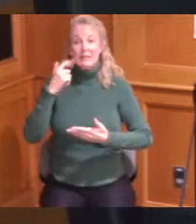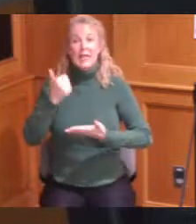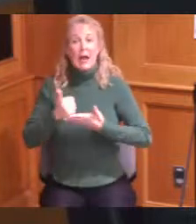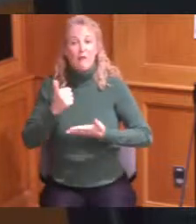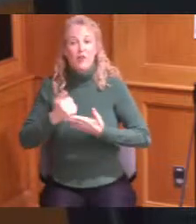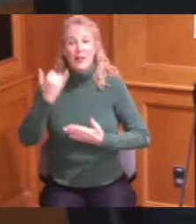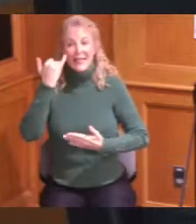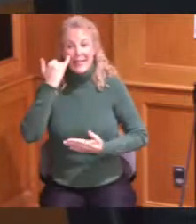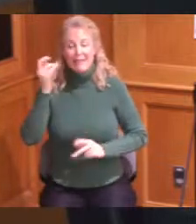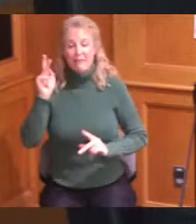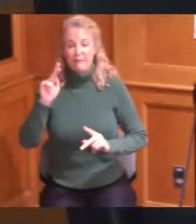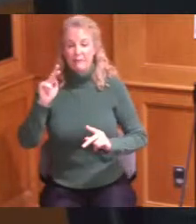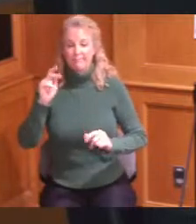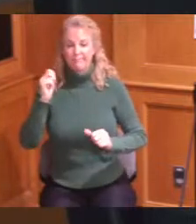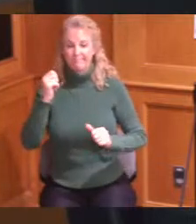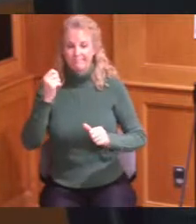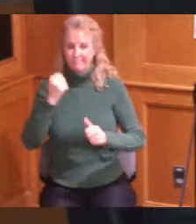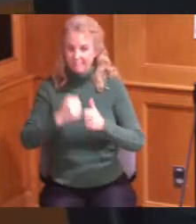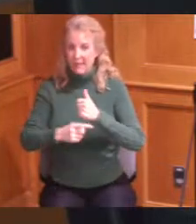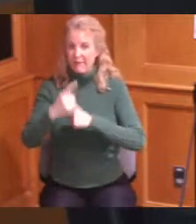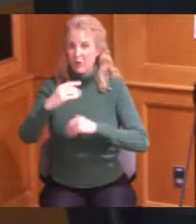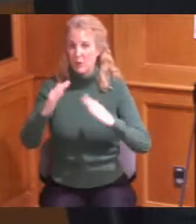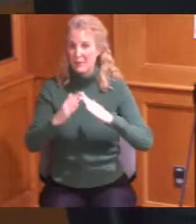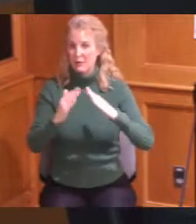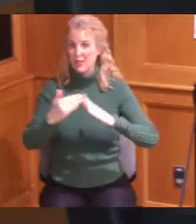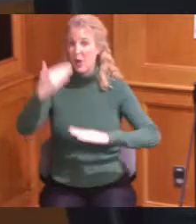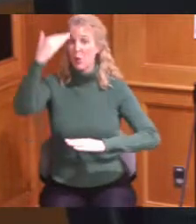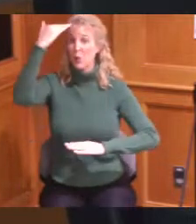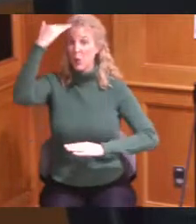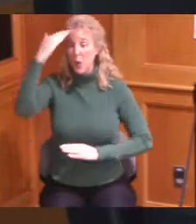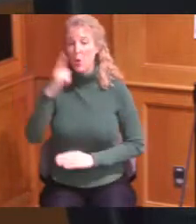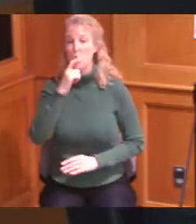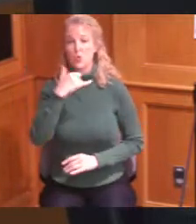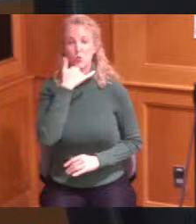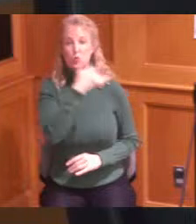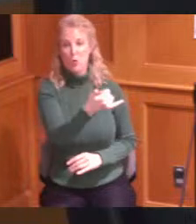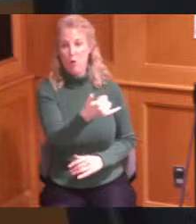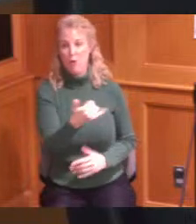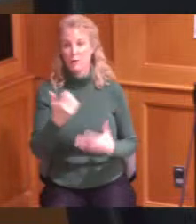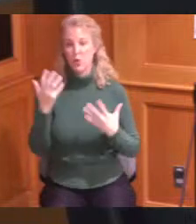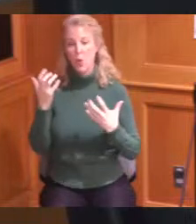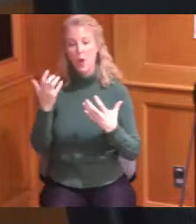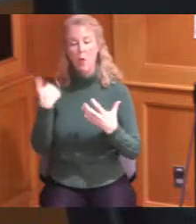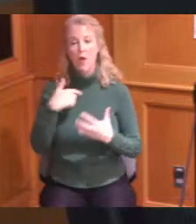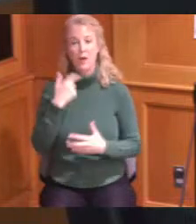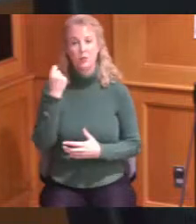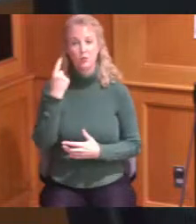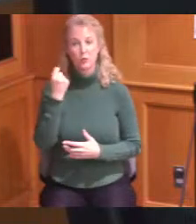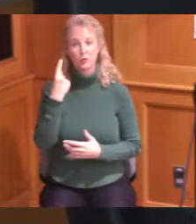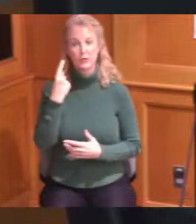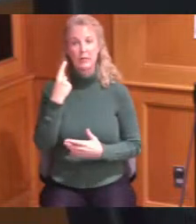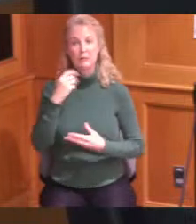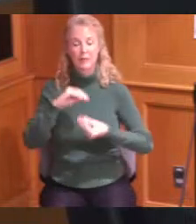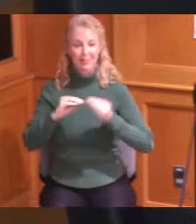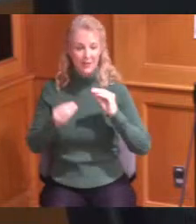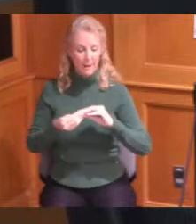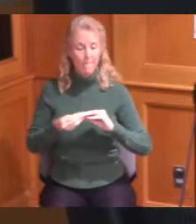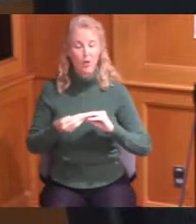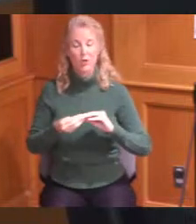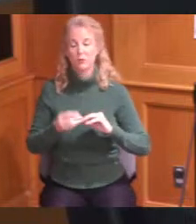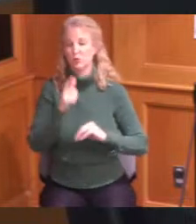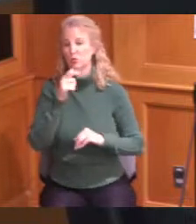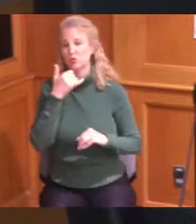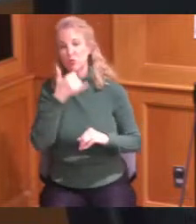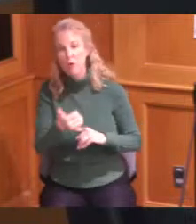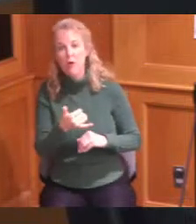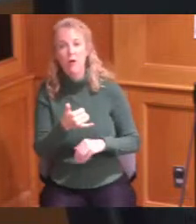put a face on this or a situation on this. That's why I was asking to better understand what these interactions look like and how